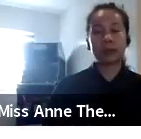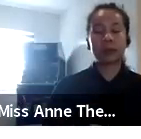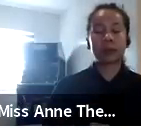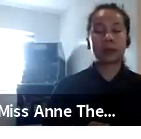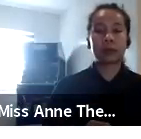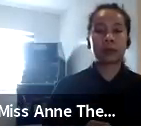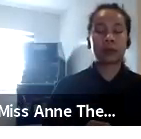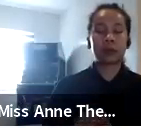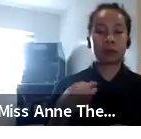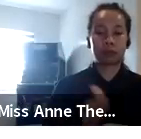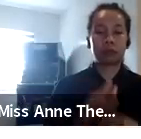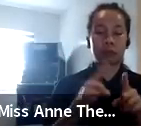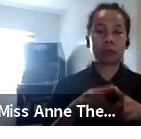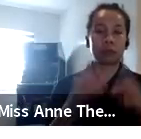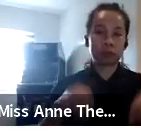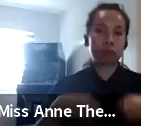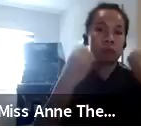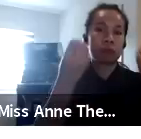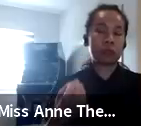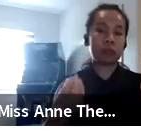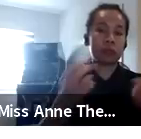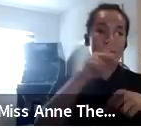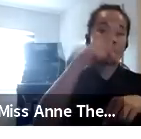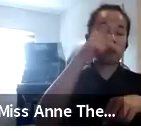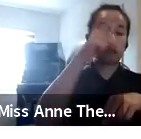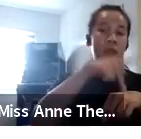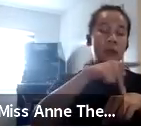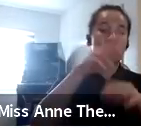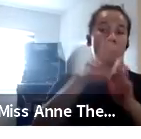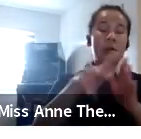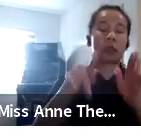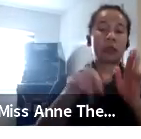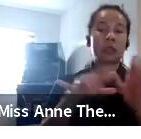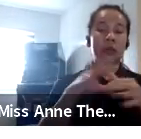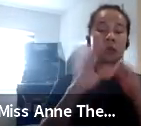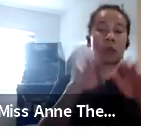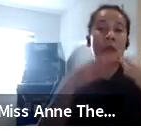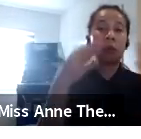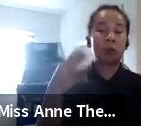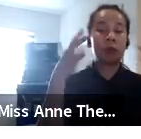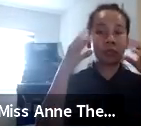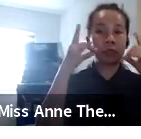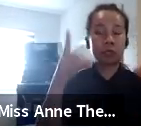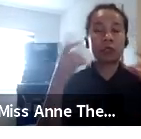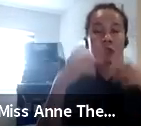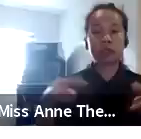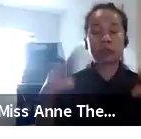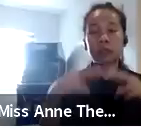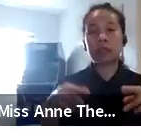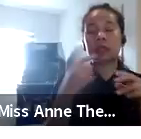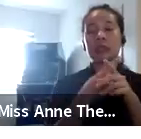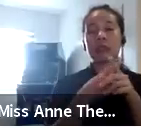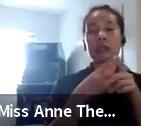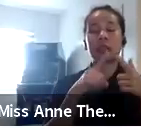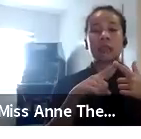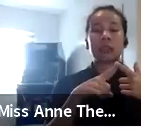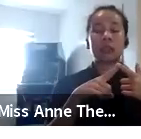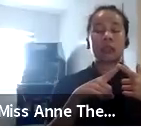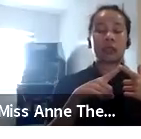We also provide the Philippine policy on open educational resources, and we also have